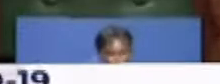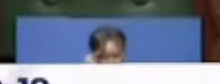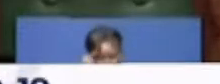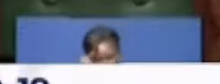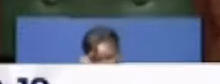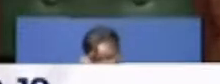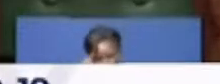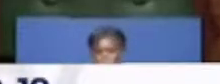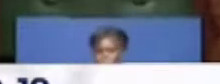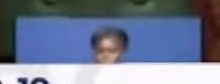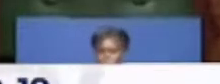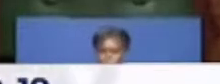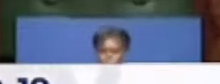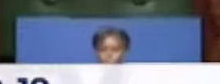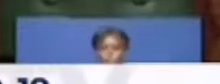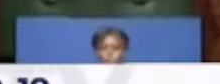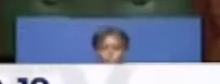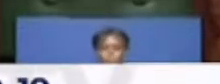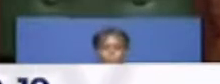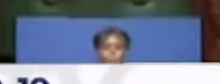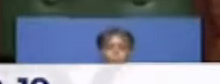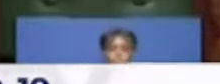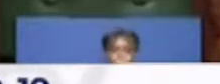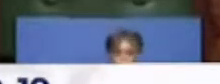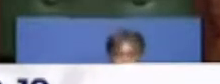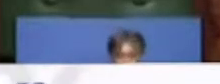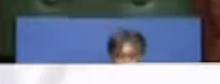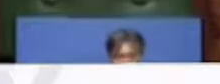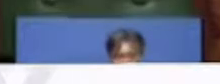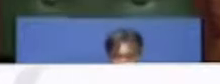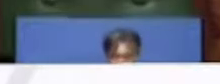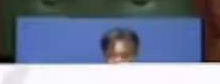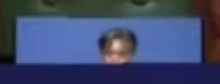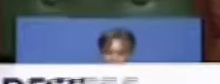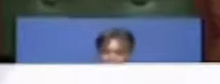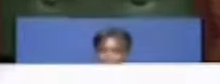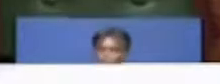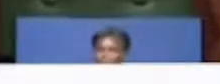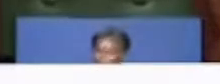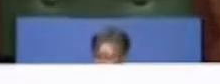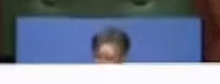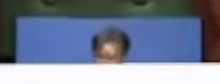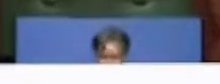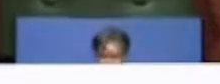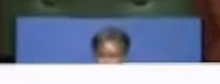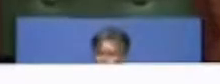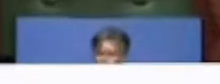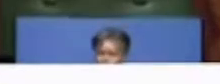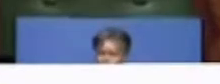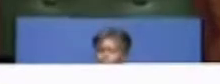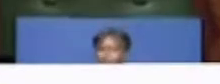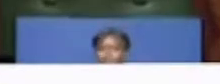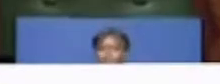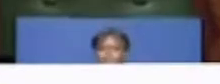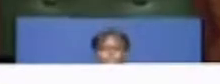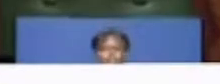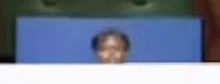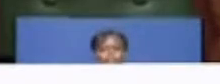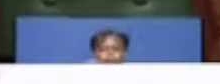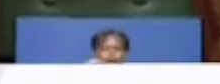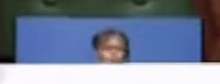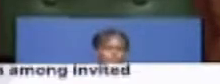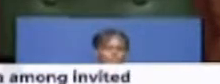impossible goals. In 2009, the first year of free secondary education witnessed